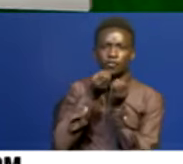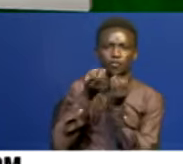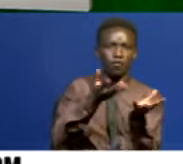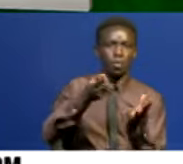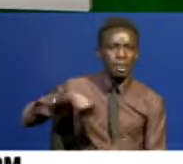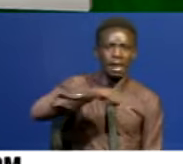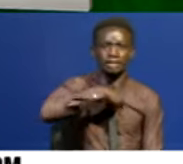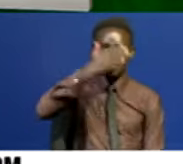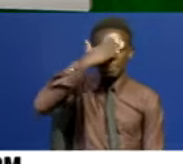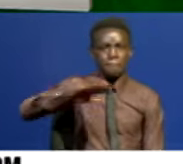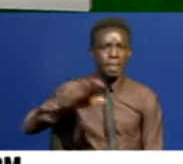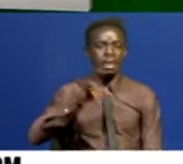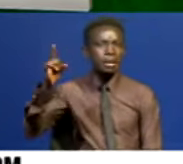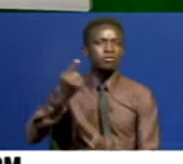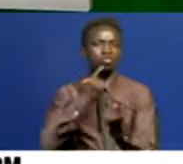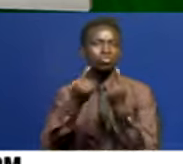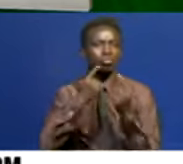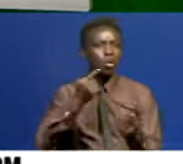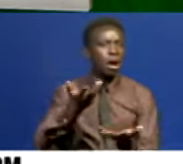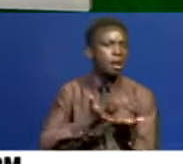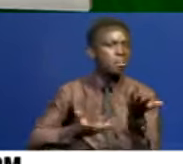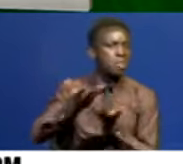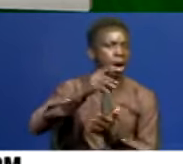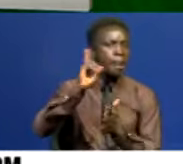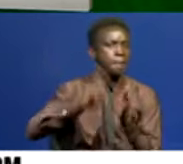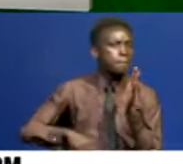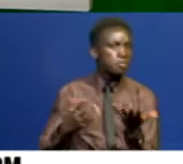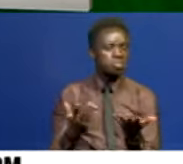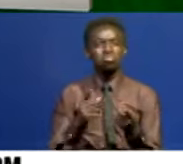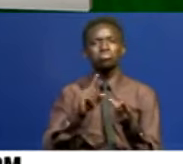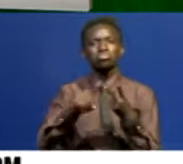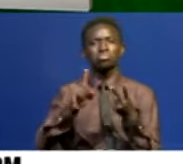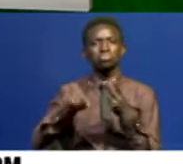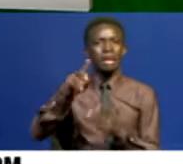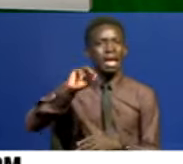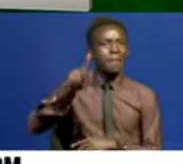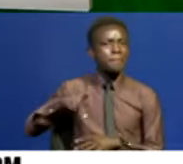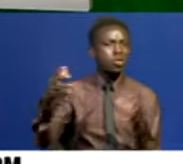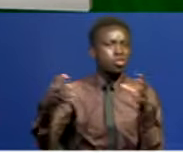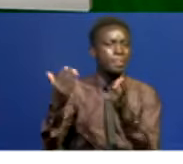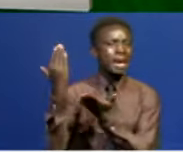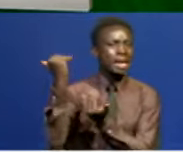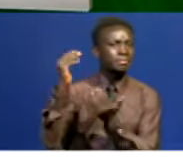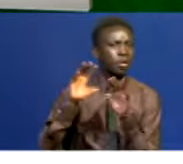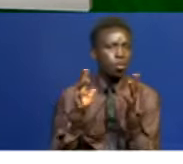parliamentarians are talking about and what they expect. John Jacob Kioria, take it away.